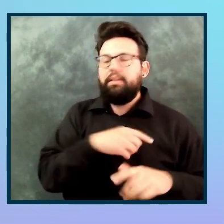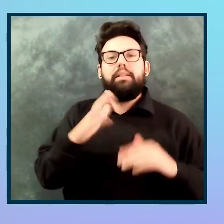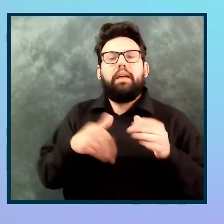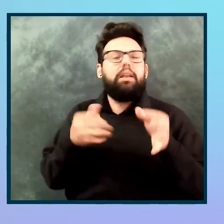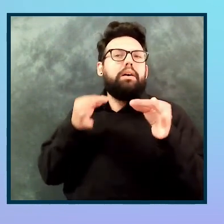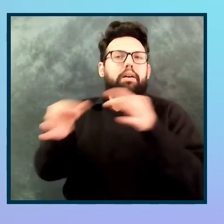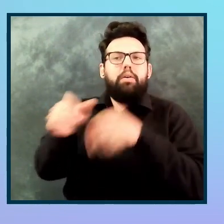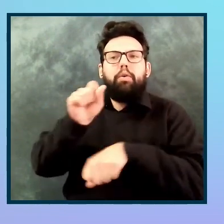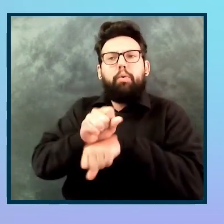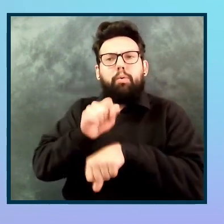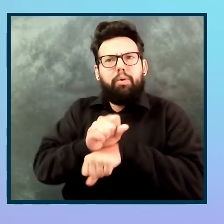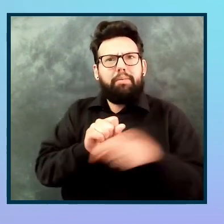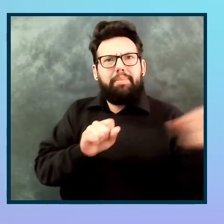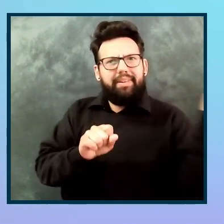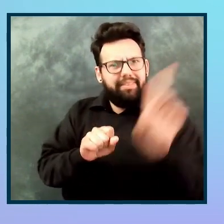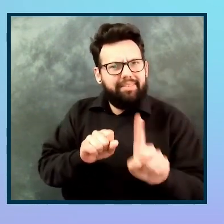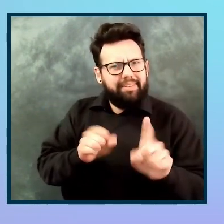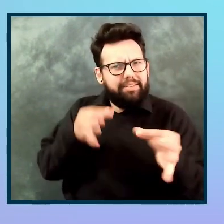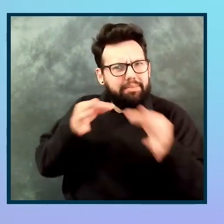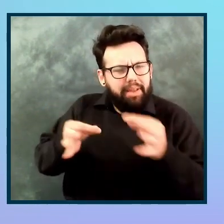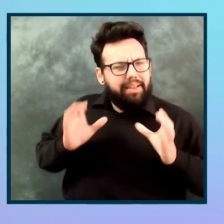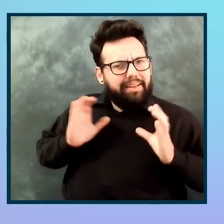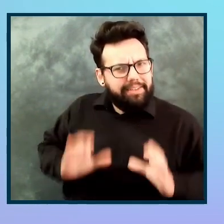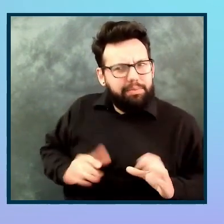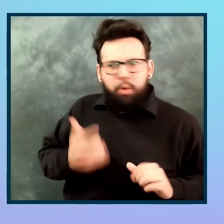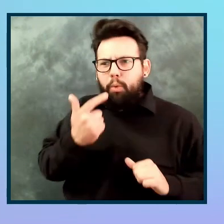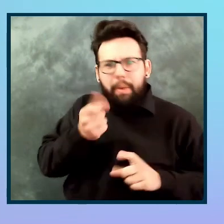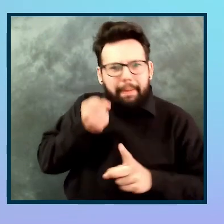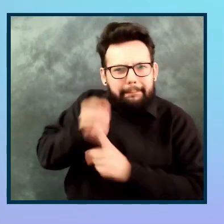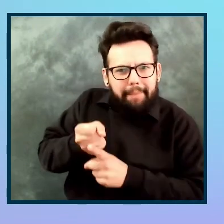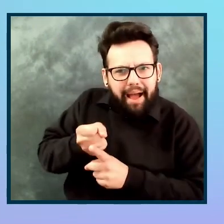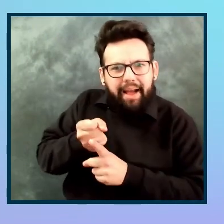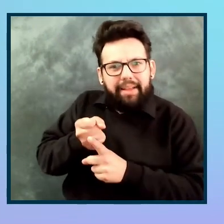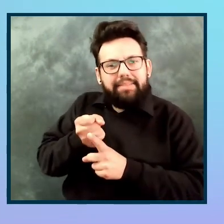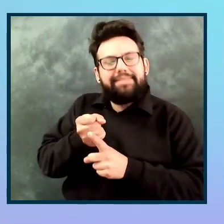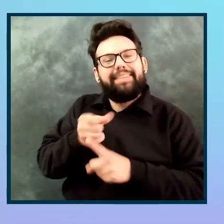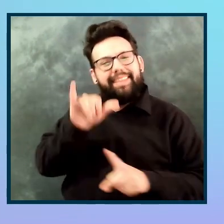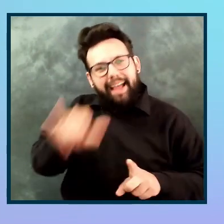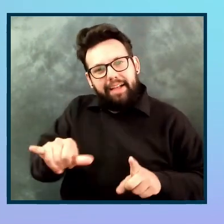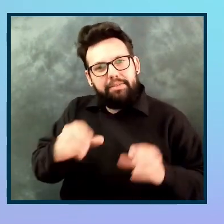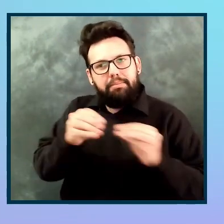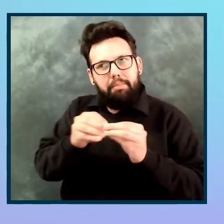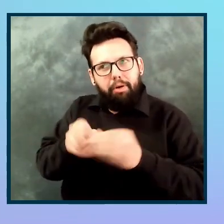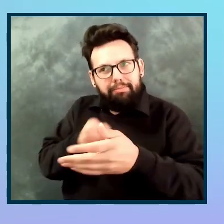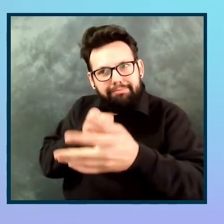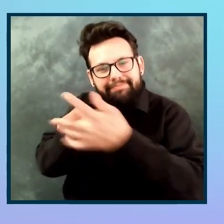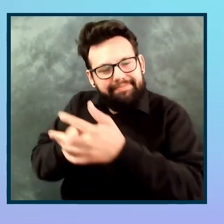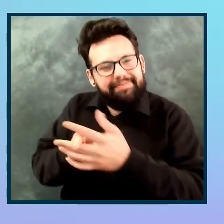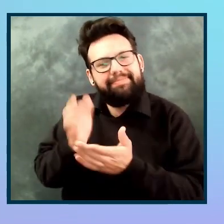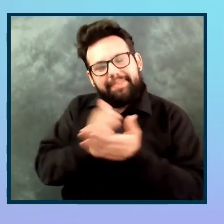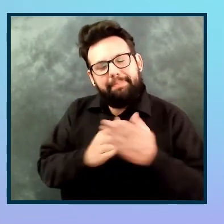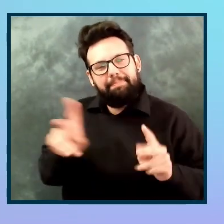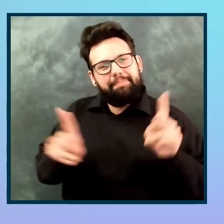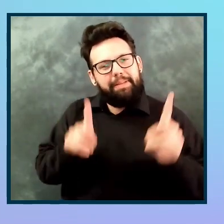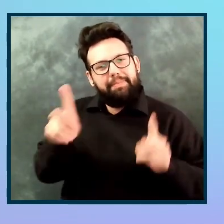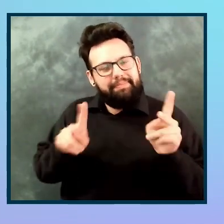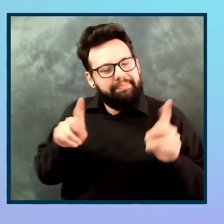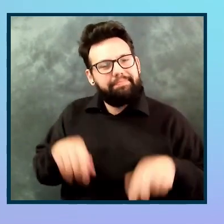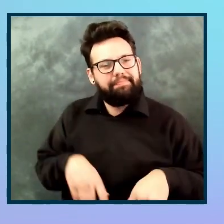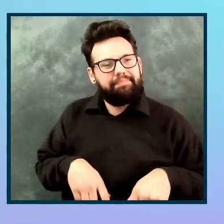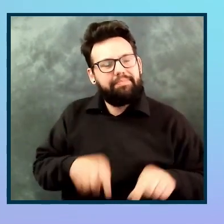doing, that really tends to pique the interest of some people. The other thing that has worked really well is kind